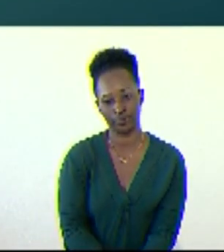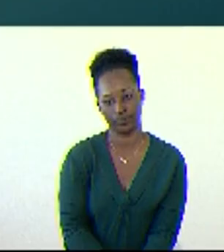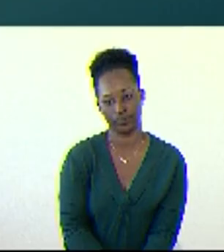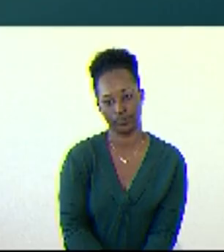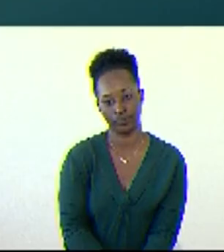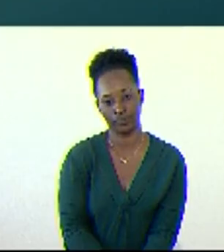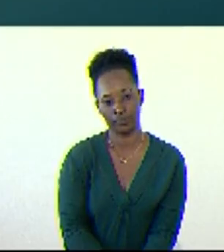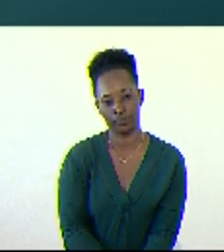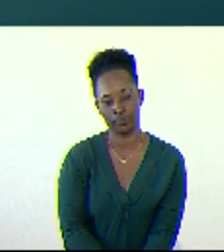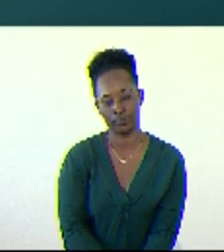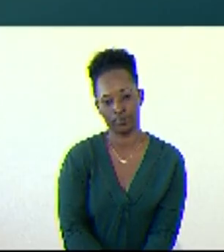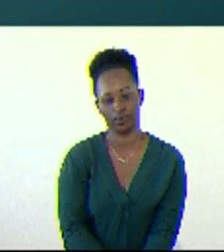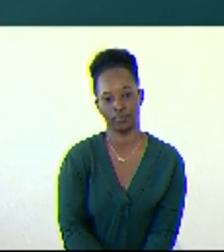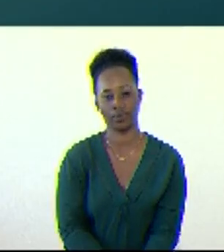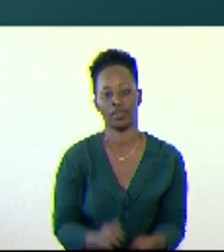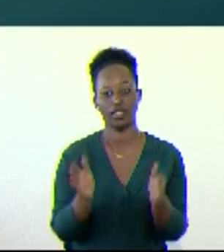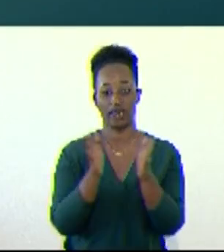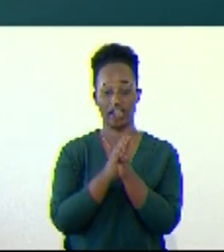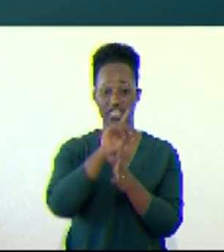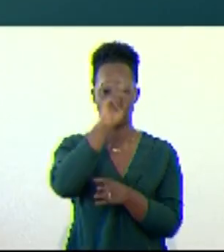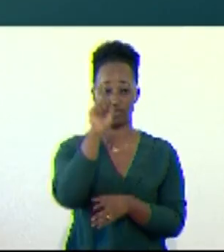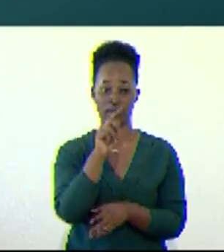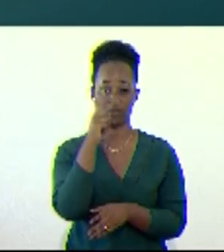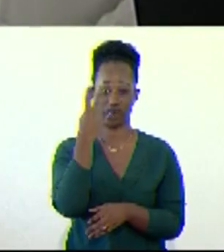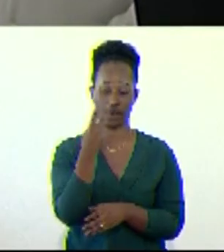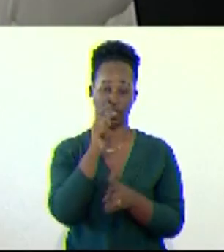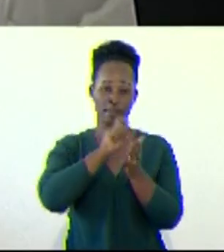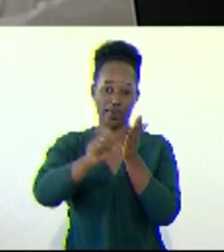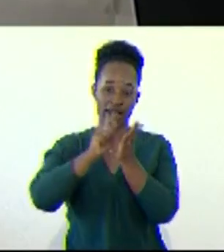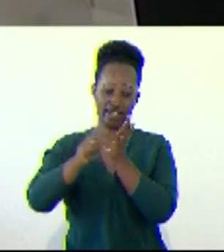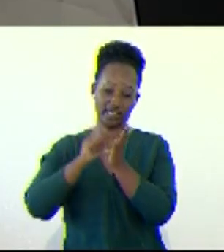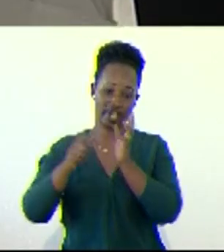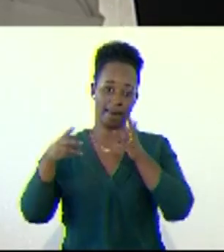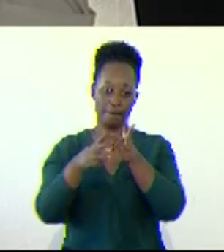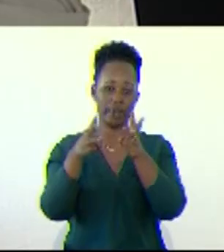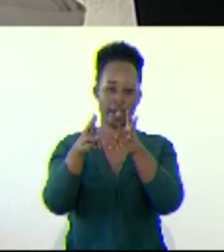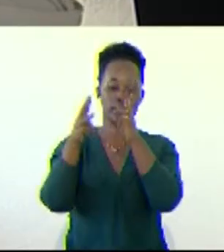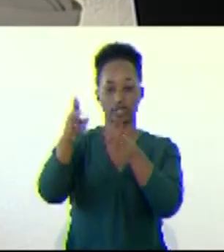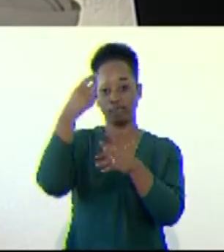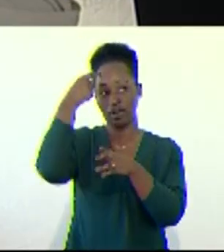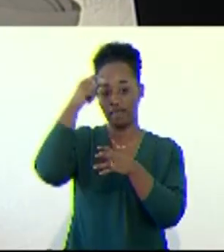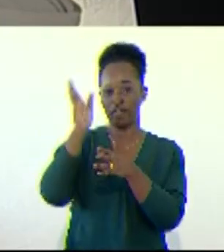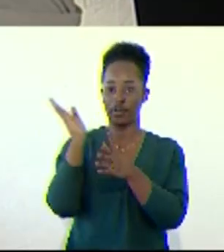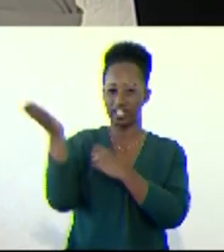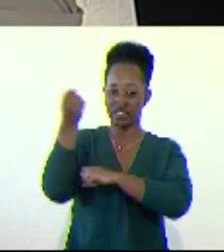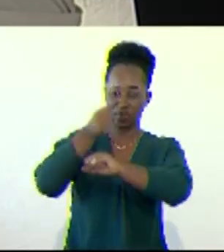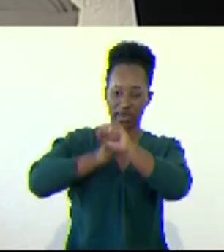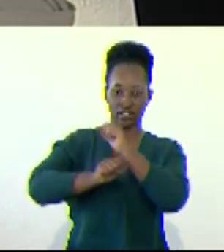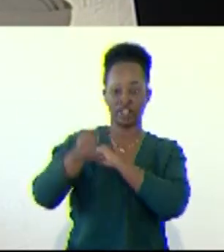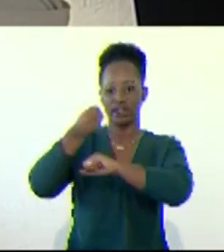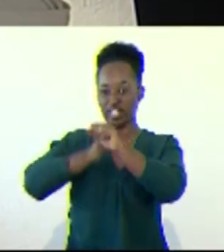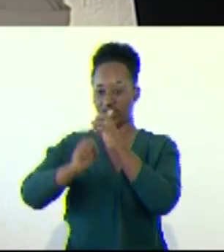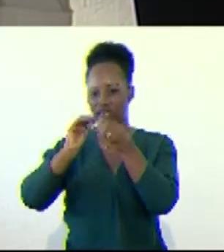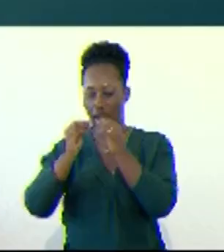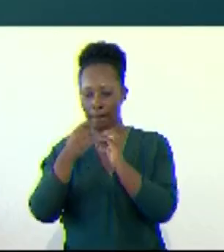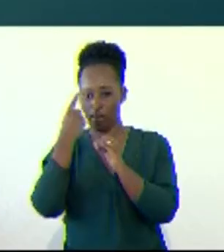alkyne. And number 2, you will write a mechanism for this reaction, reaction number 1